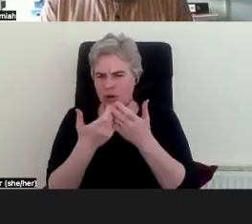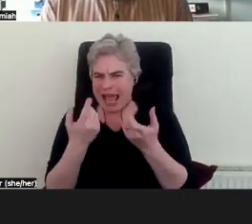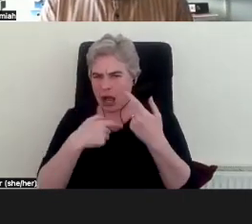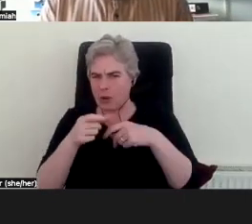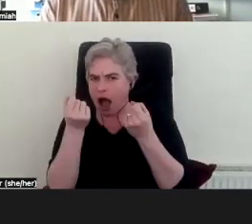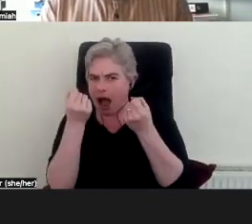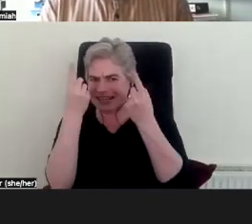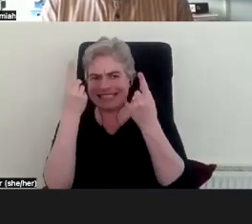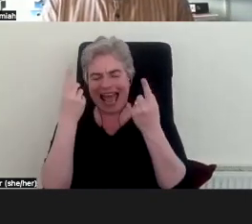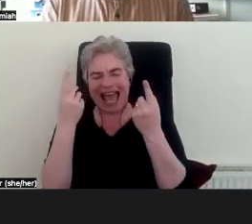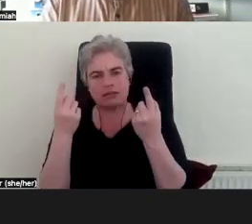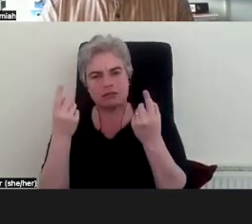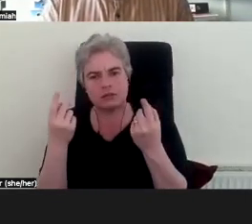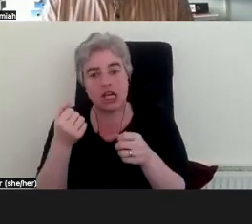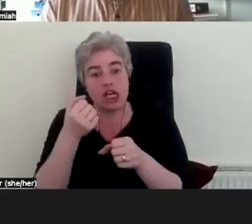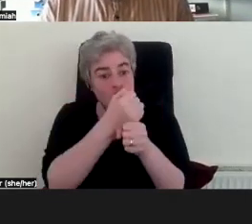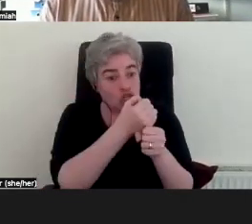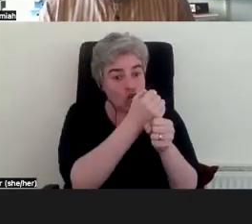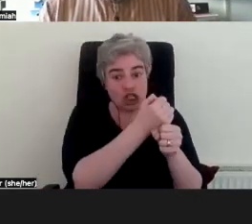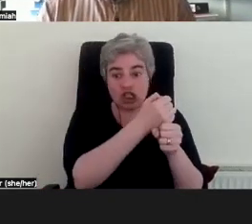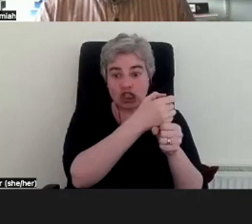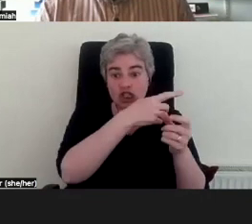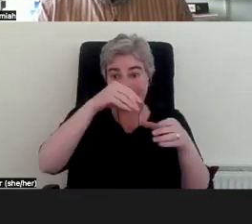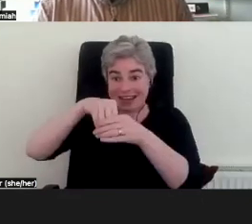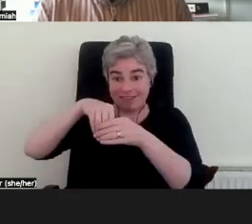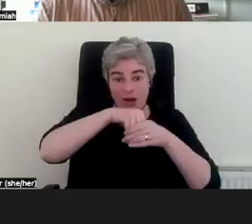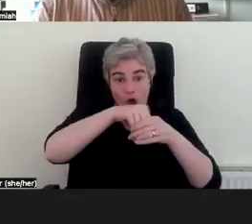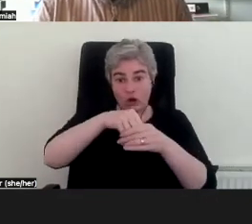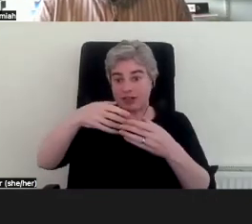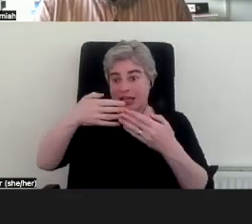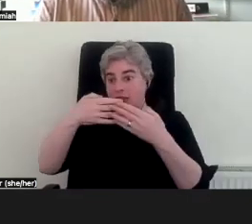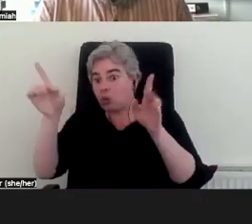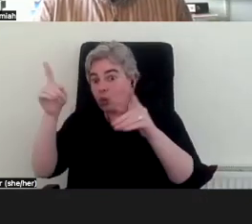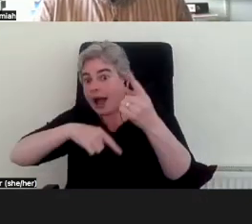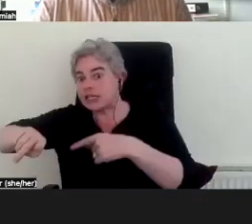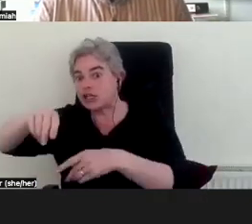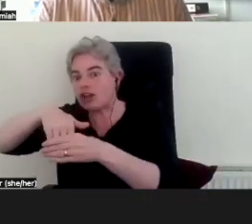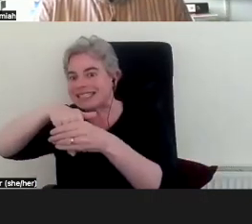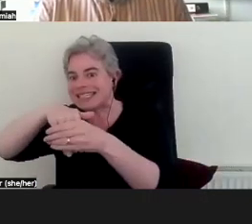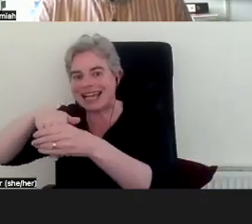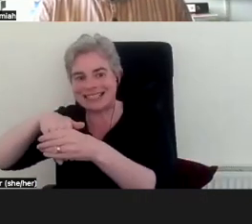understand church's involvement in the wider context.